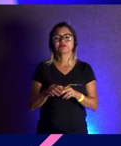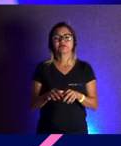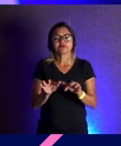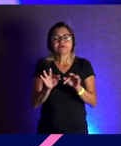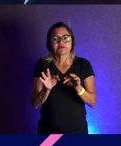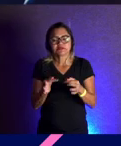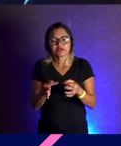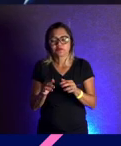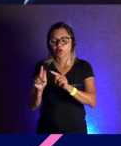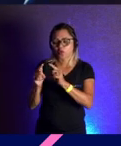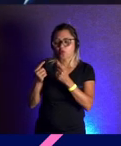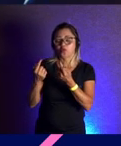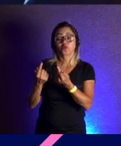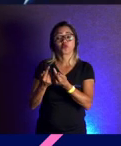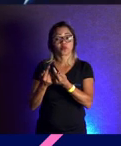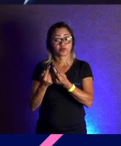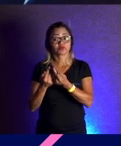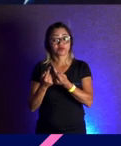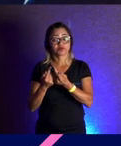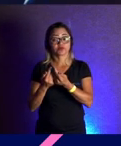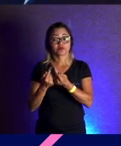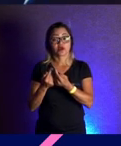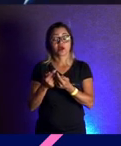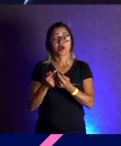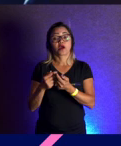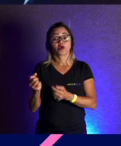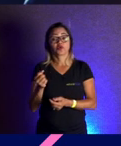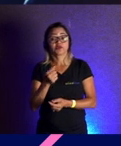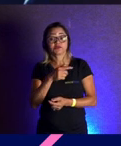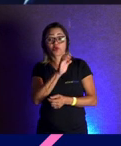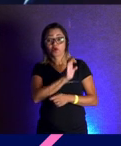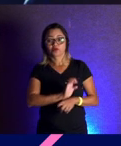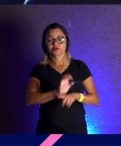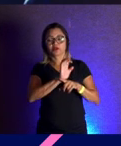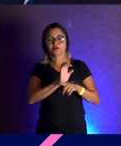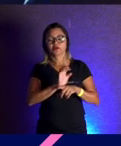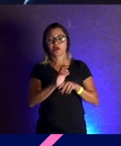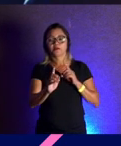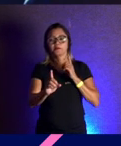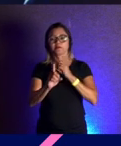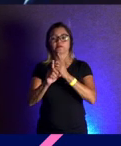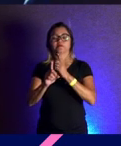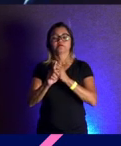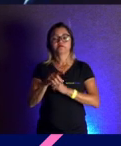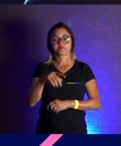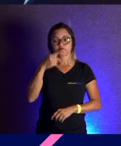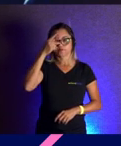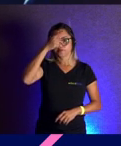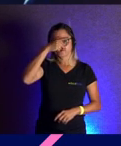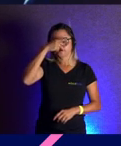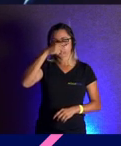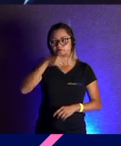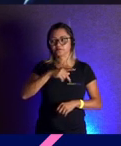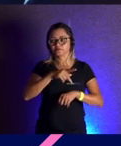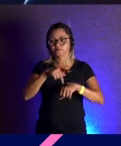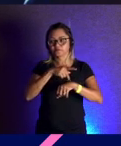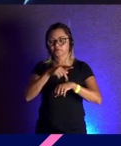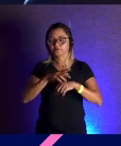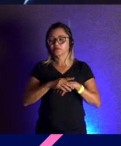violence. And what we discovered in Peru is that while you have about the same number of